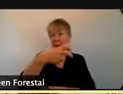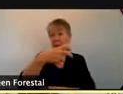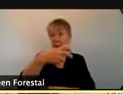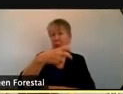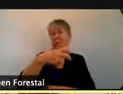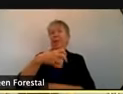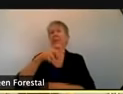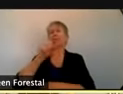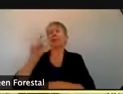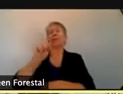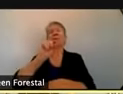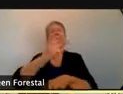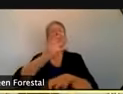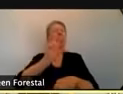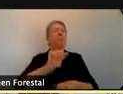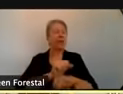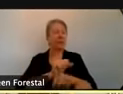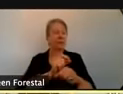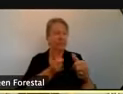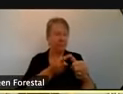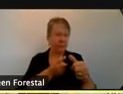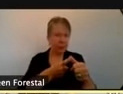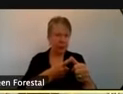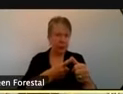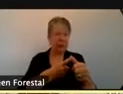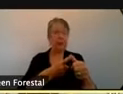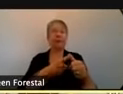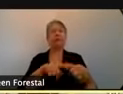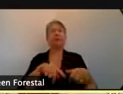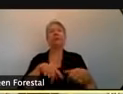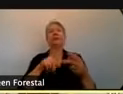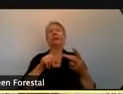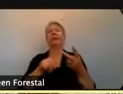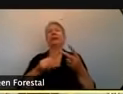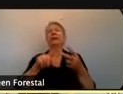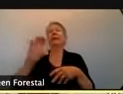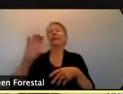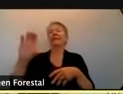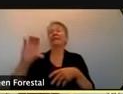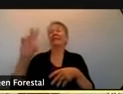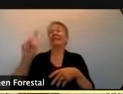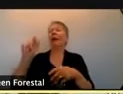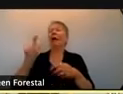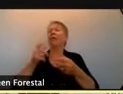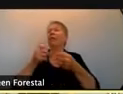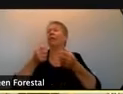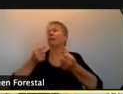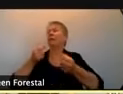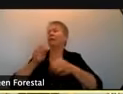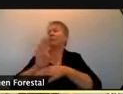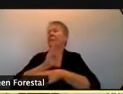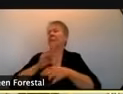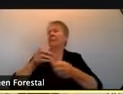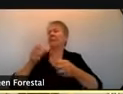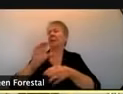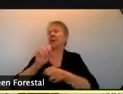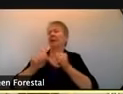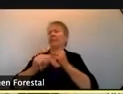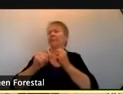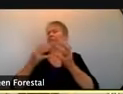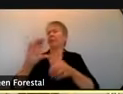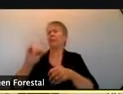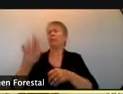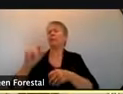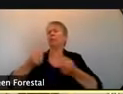driver license, have been available by appointment since October 9. For visa-restricted renewals, appointments are in